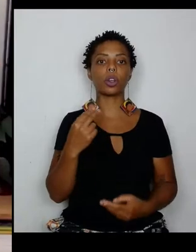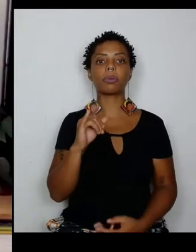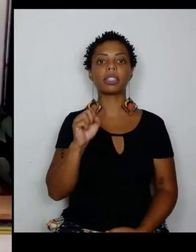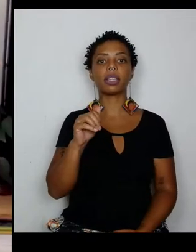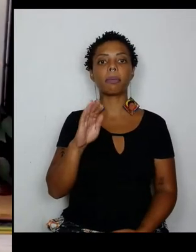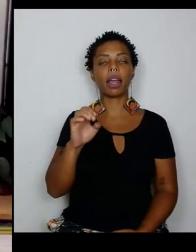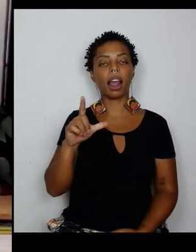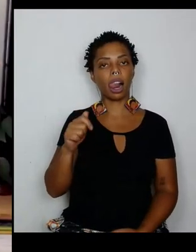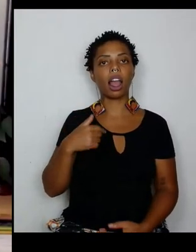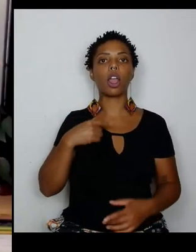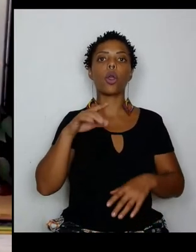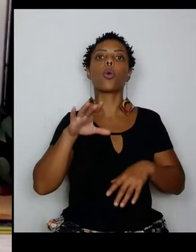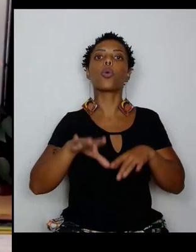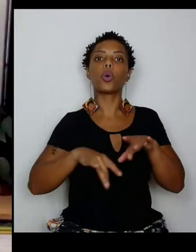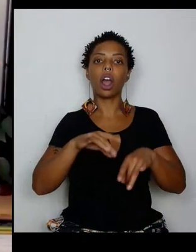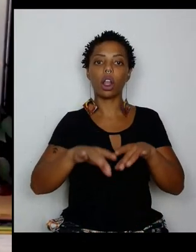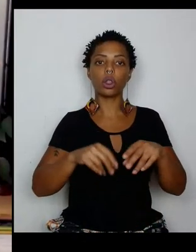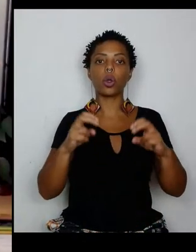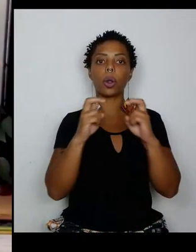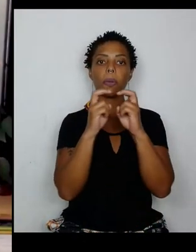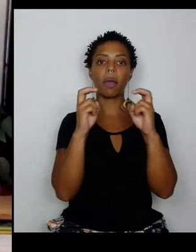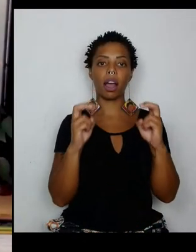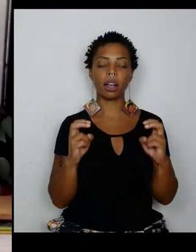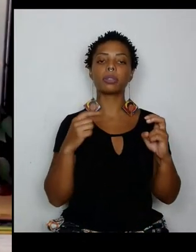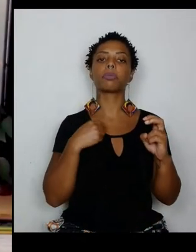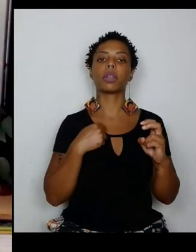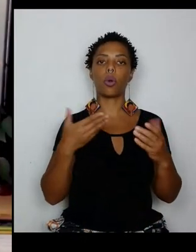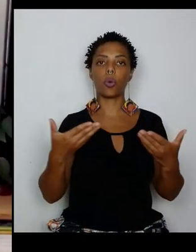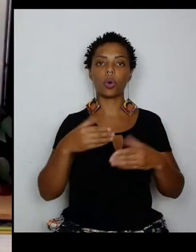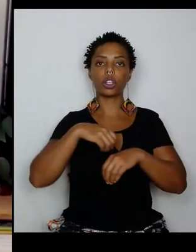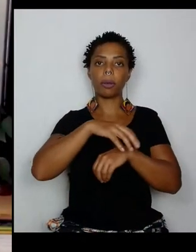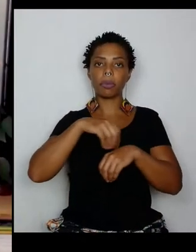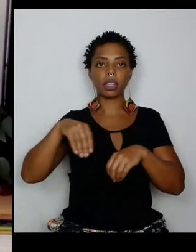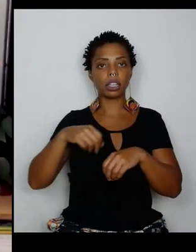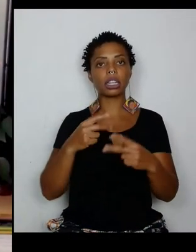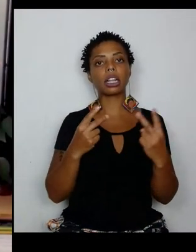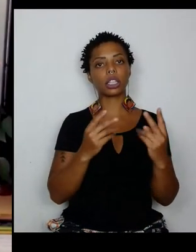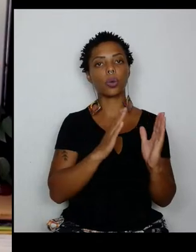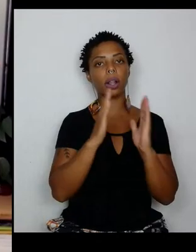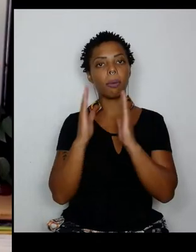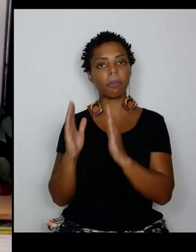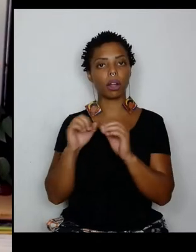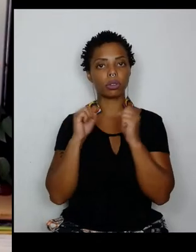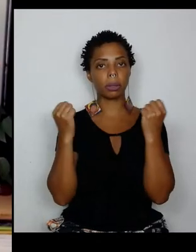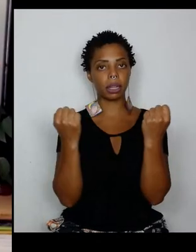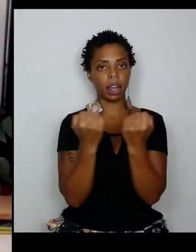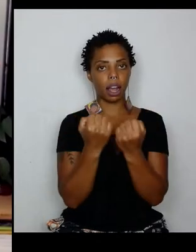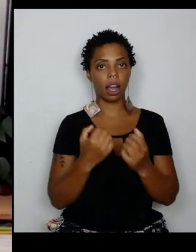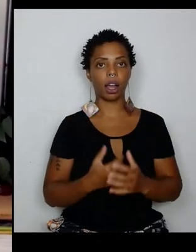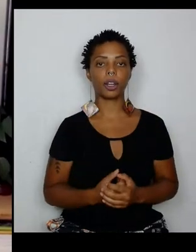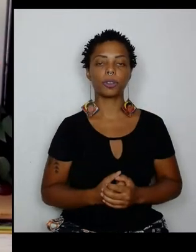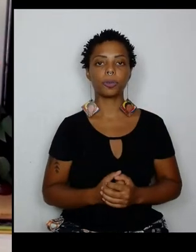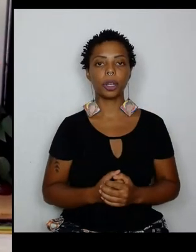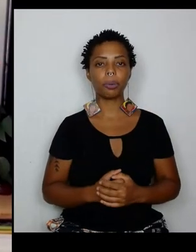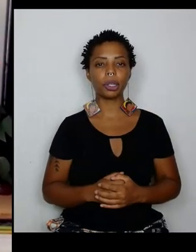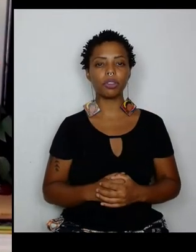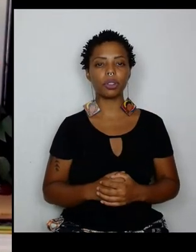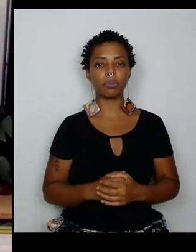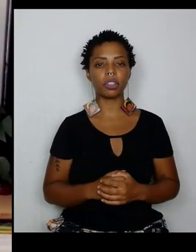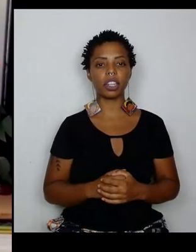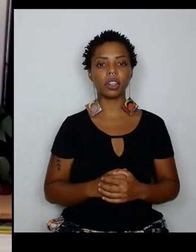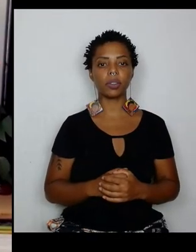abigail solomon gotto my name is isabel richelle i'm a curator at masp and i will be mediating the second round table